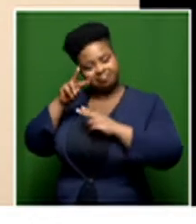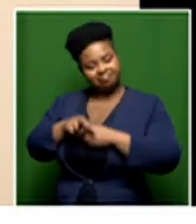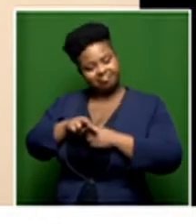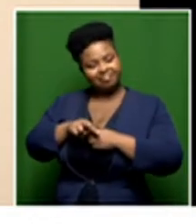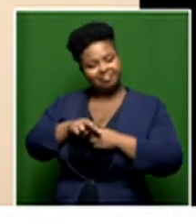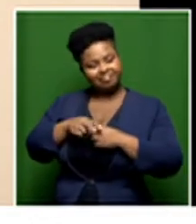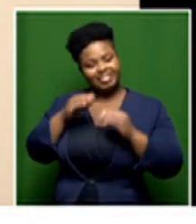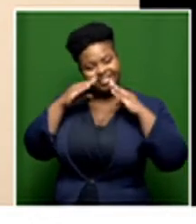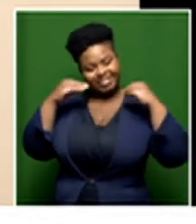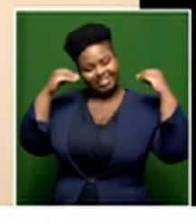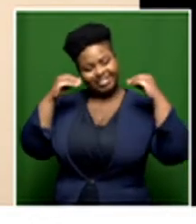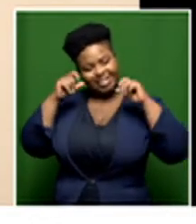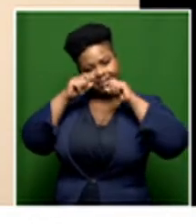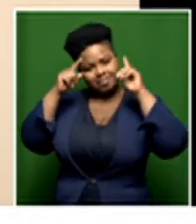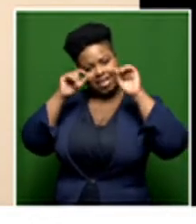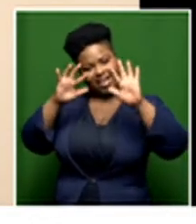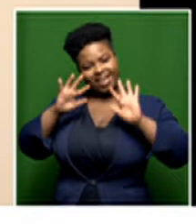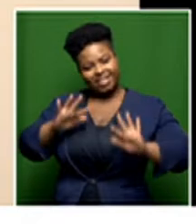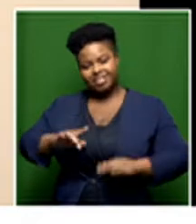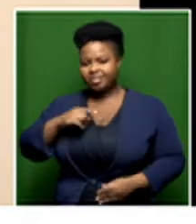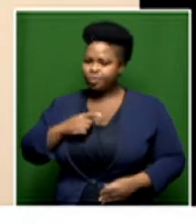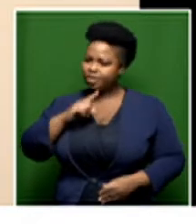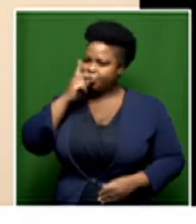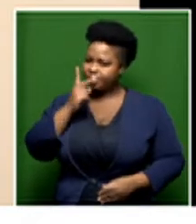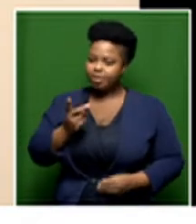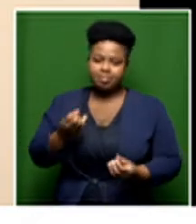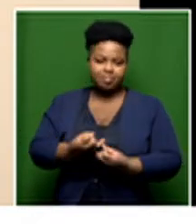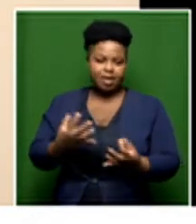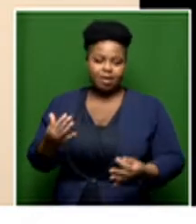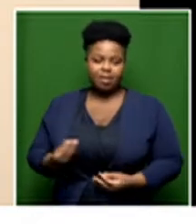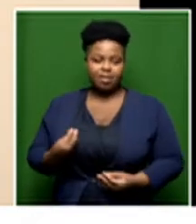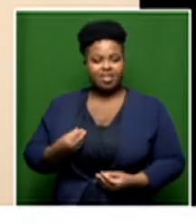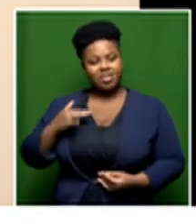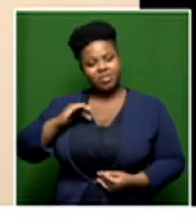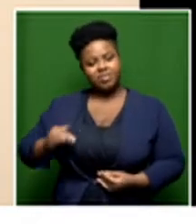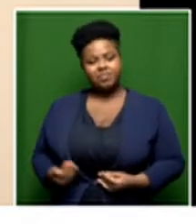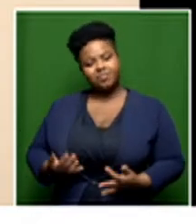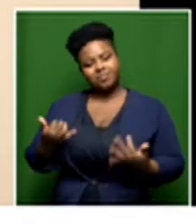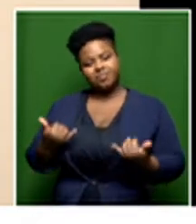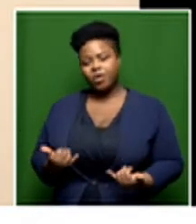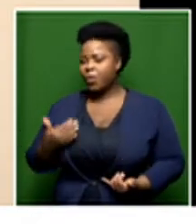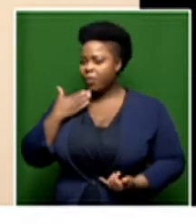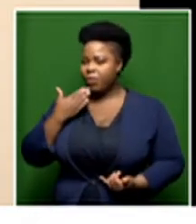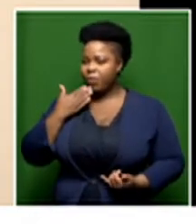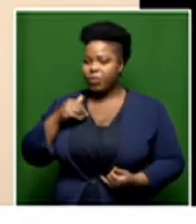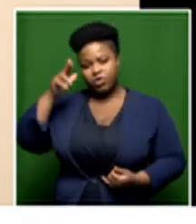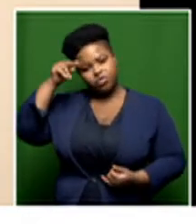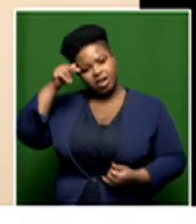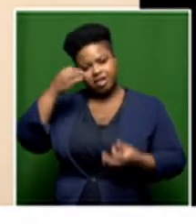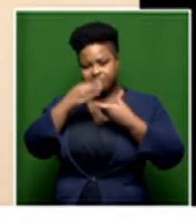being absolutely amazed to see that there are so many young women now who are becoming